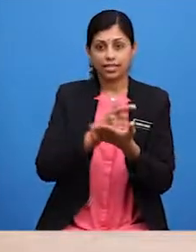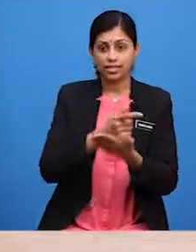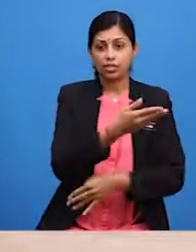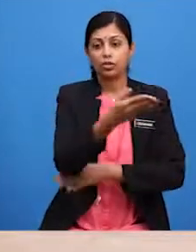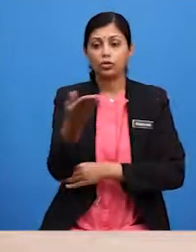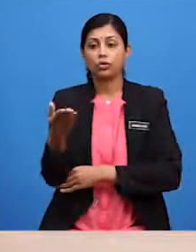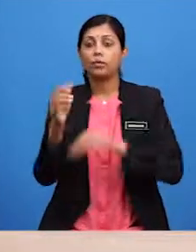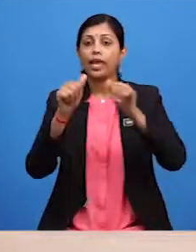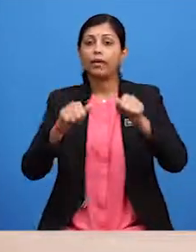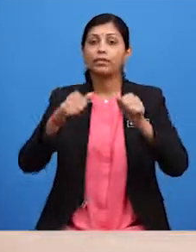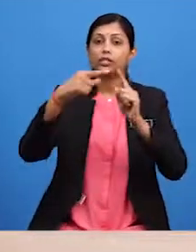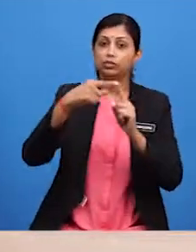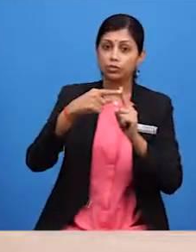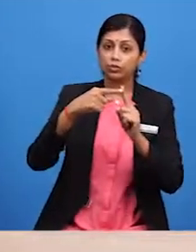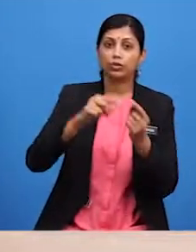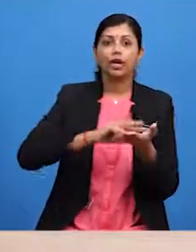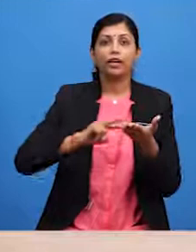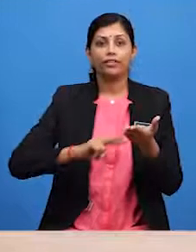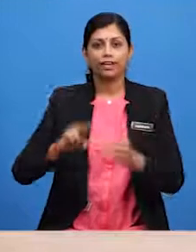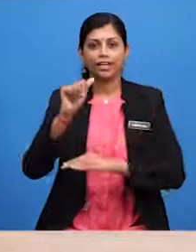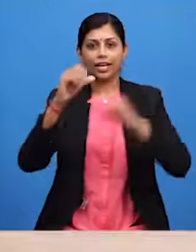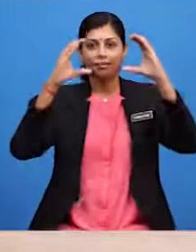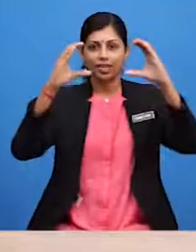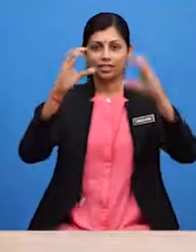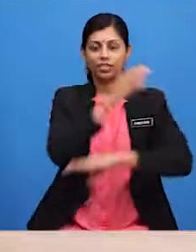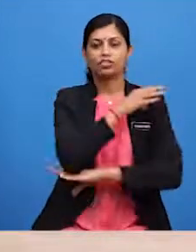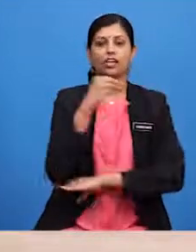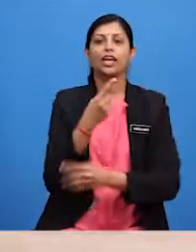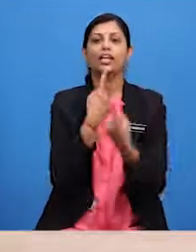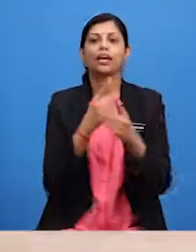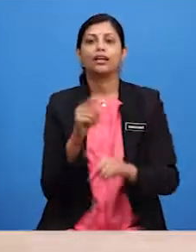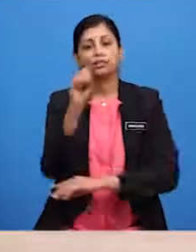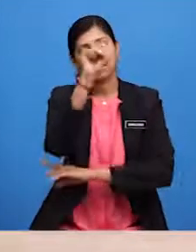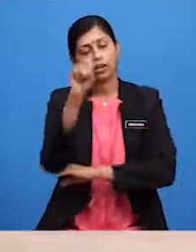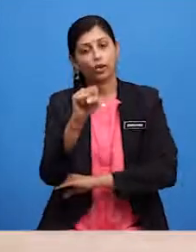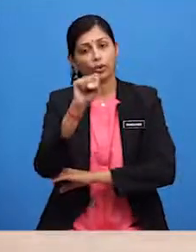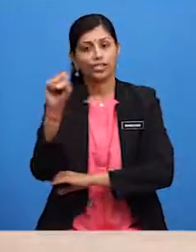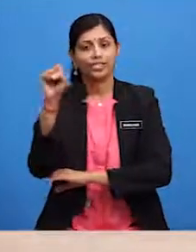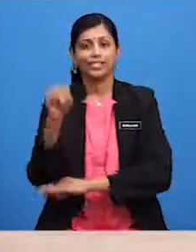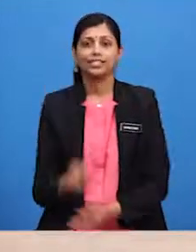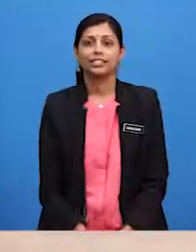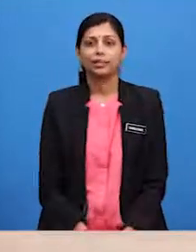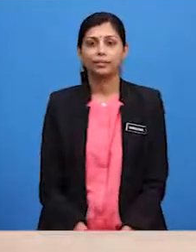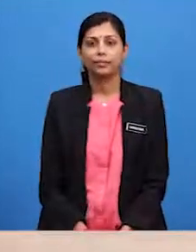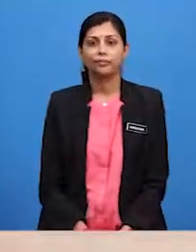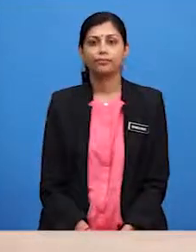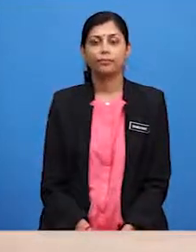able to read a passage and answer comprehension